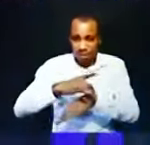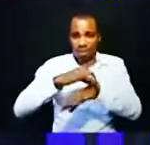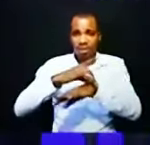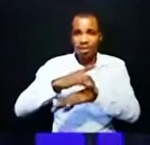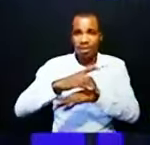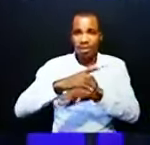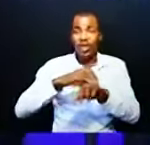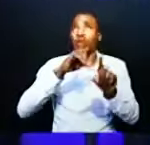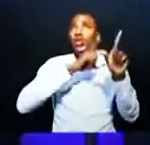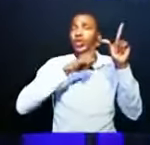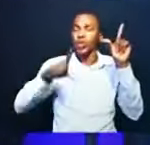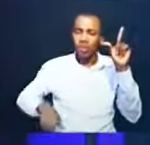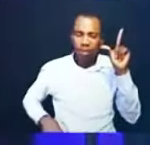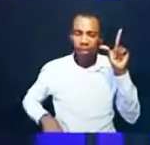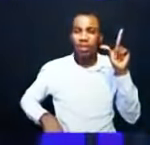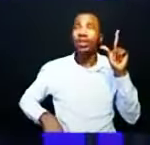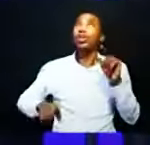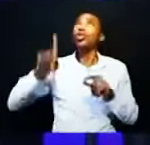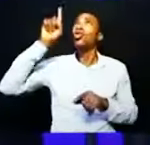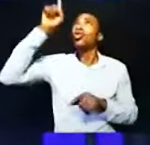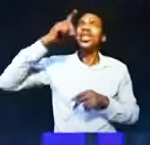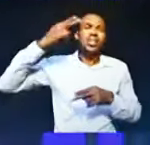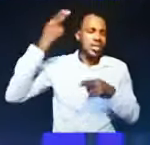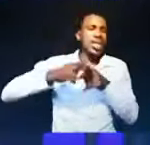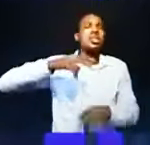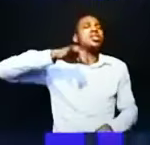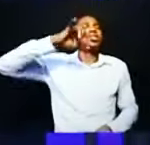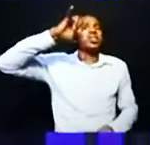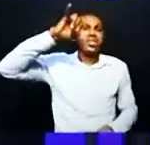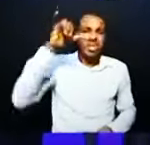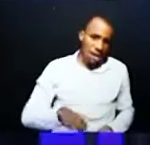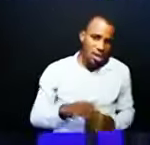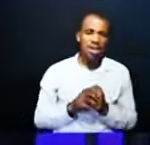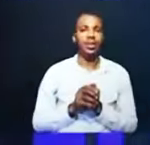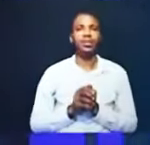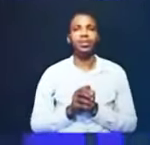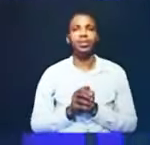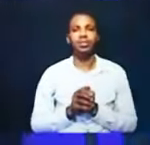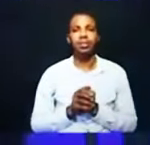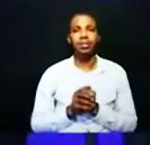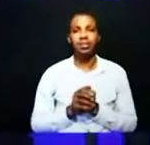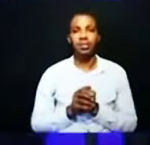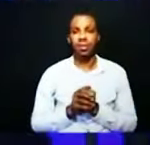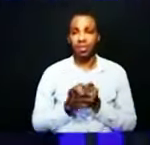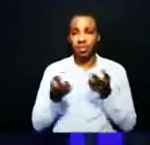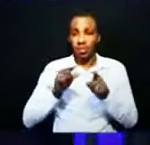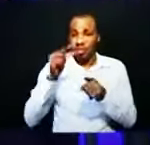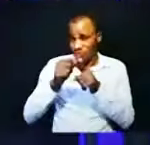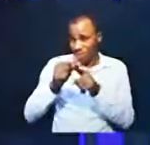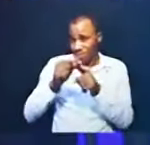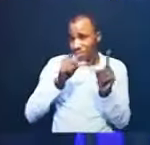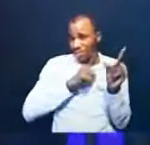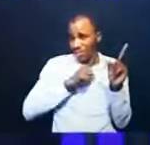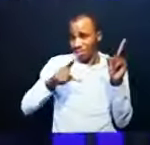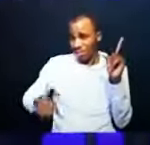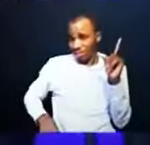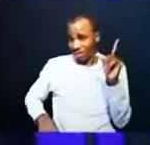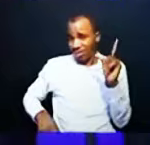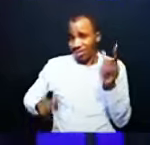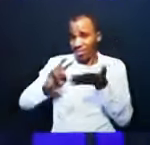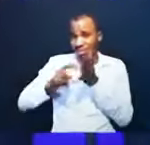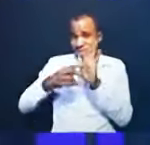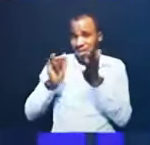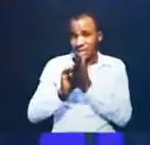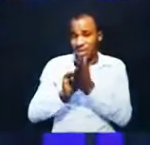The Lord. Is his name. Ding and no. When we say the law, yeah, we are talking about the